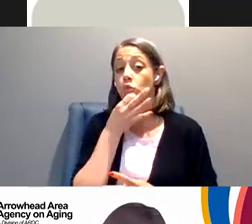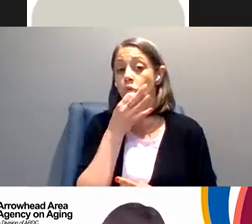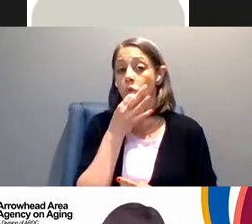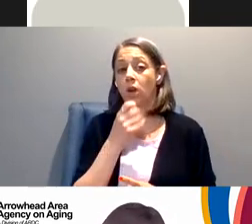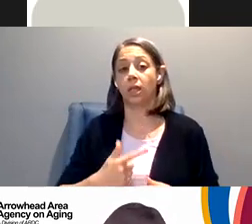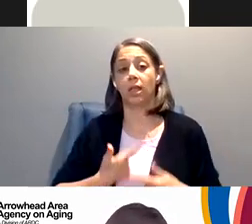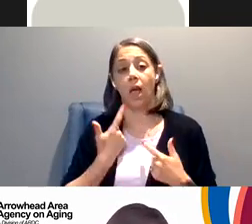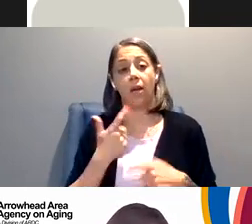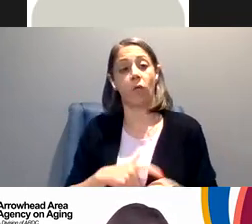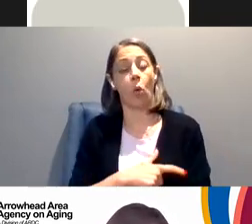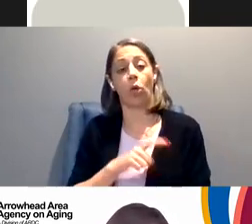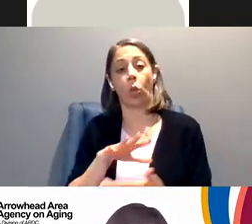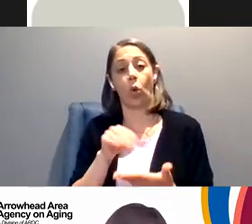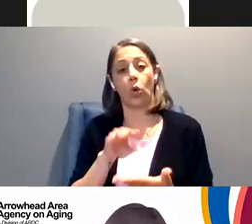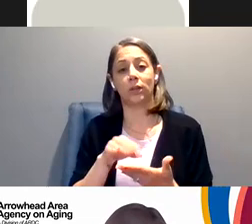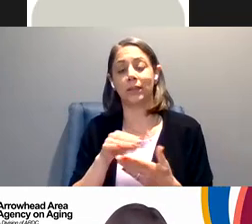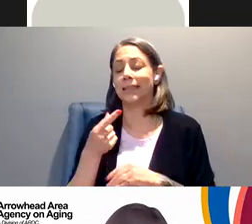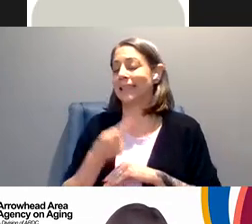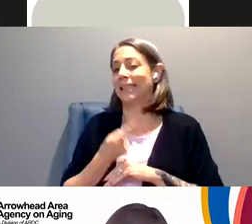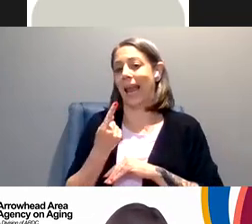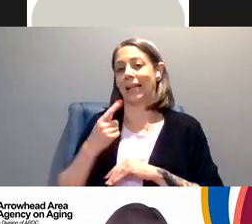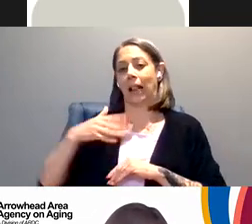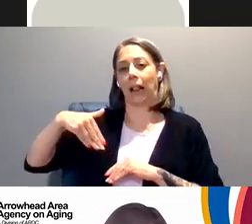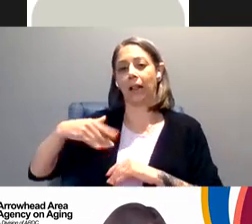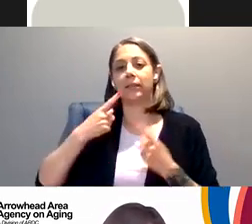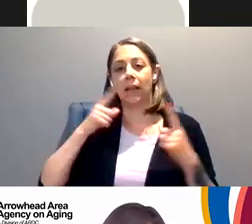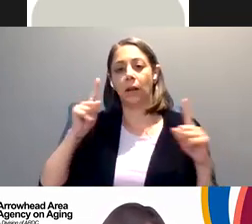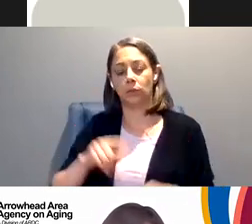Lifelong Learning, the date to be announced.